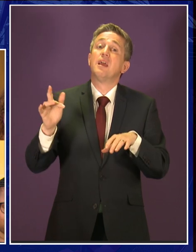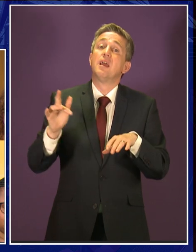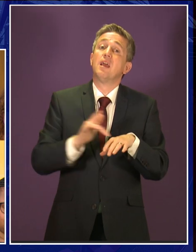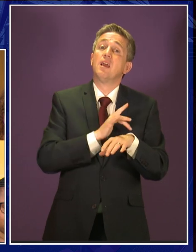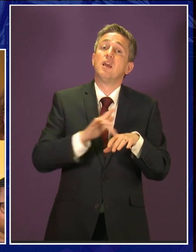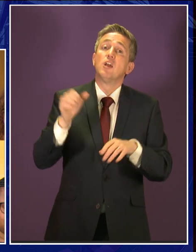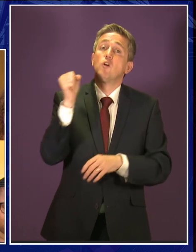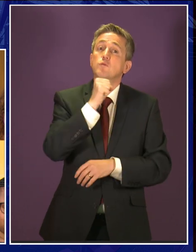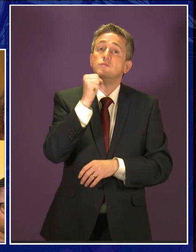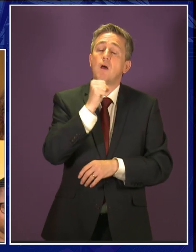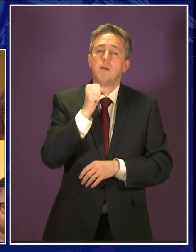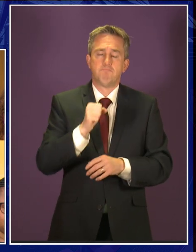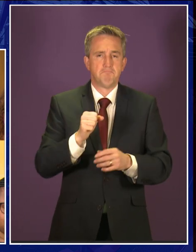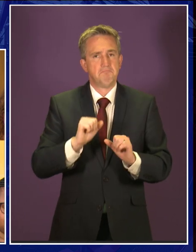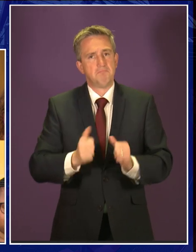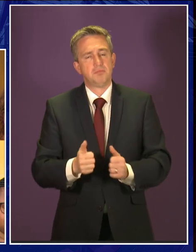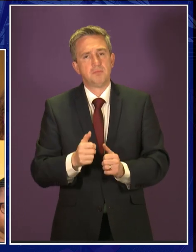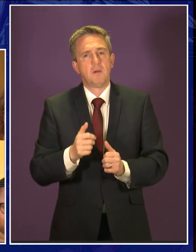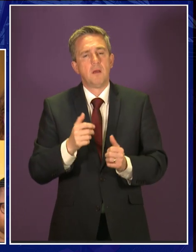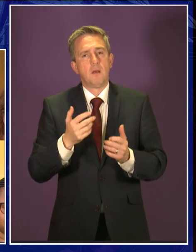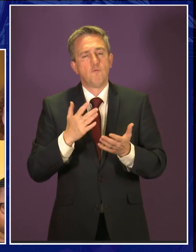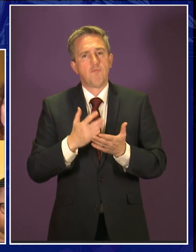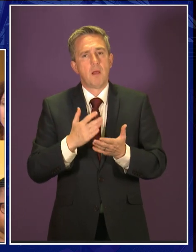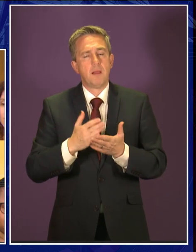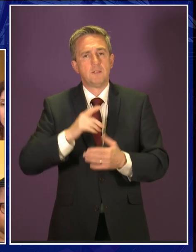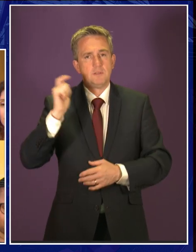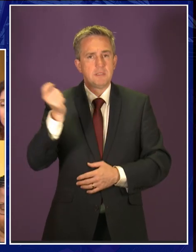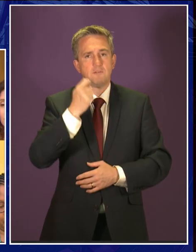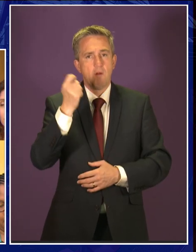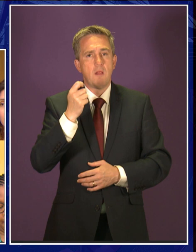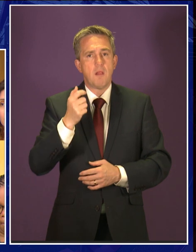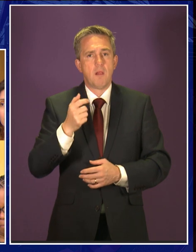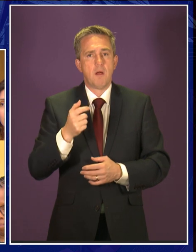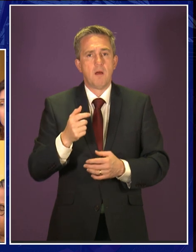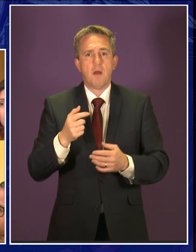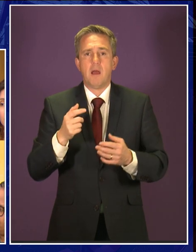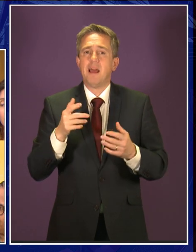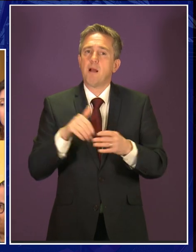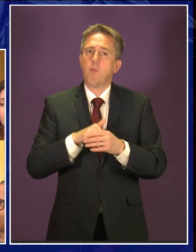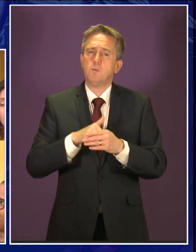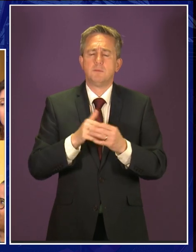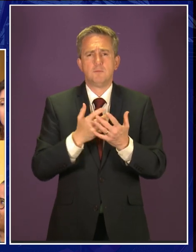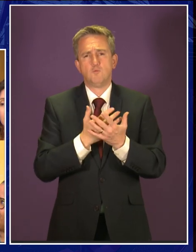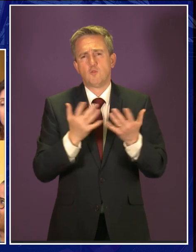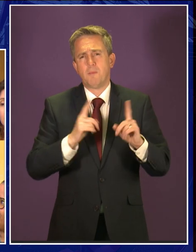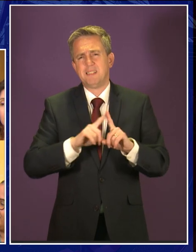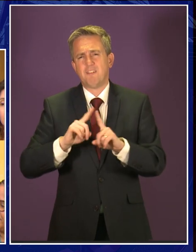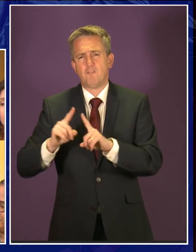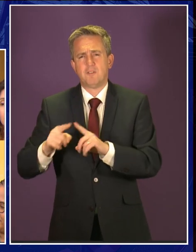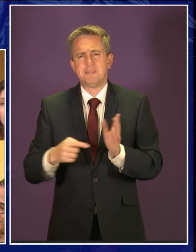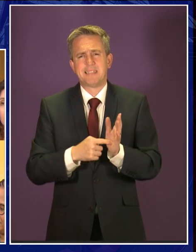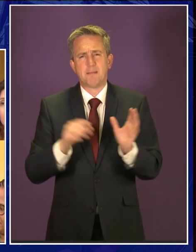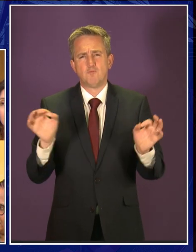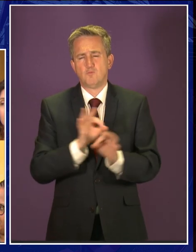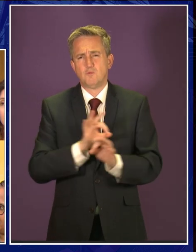the nation's emerging as well as accomplished composers in the field of classical music. And I think that